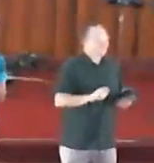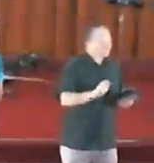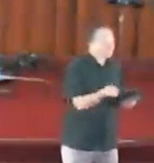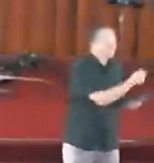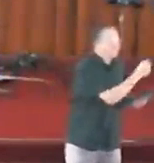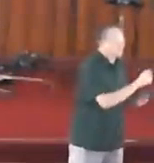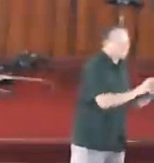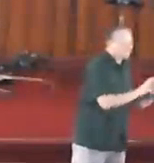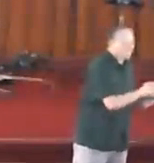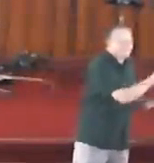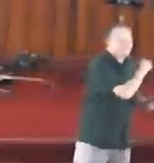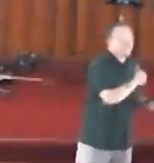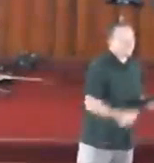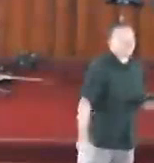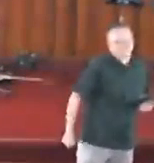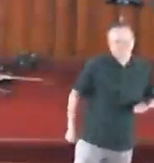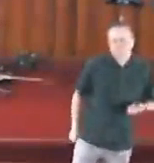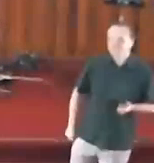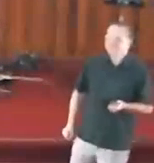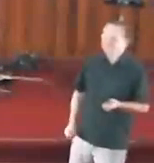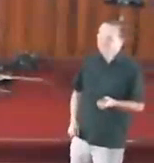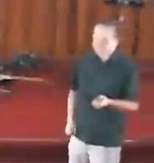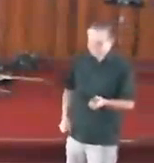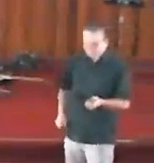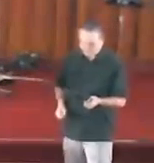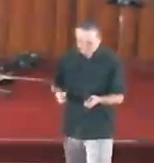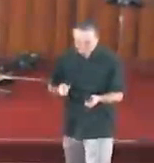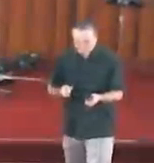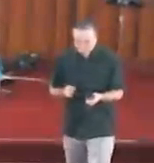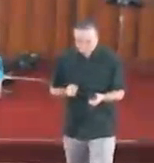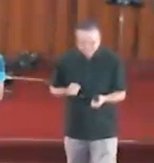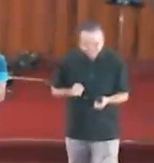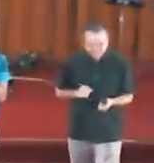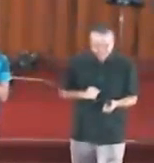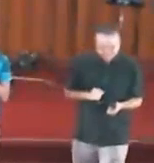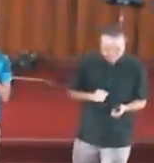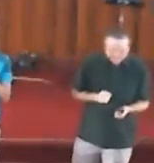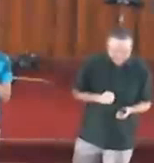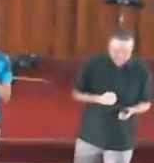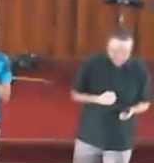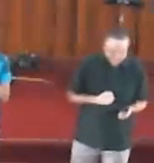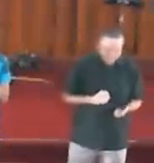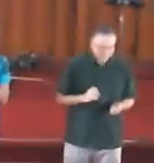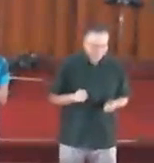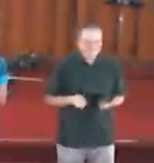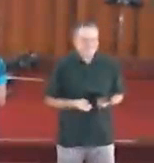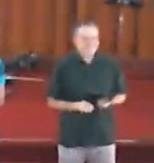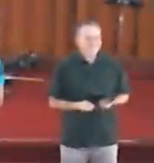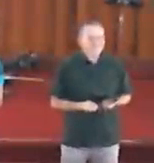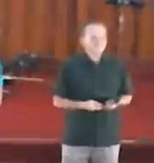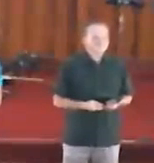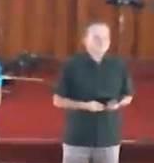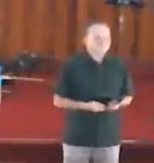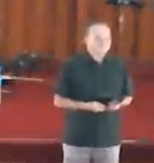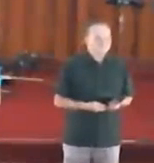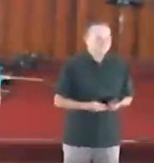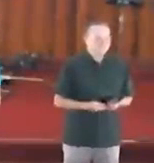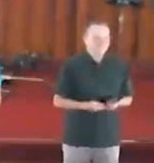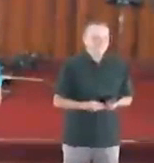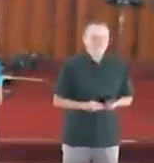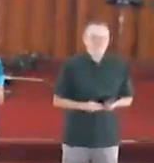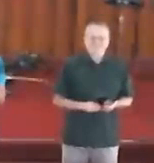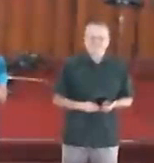la conexión conectada en nuestras vidas. So Jesus promised the Holy Spirit, he confirmed that, and then he sent